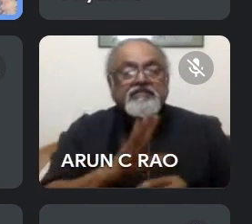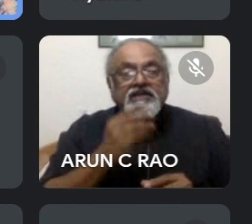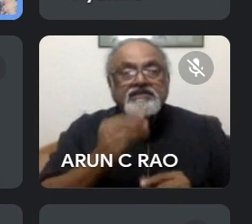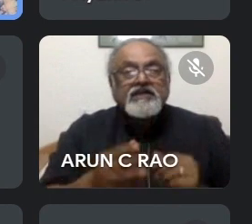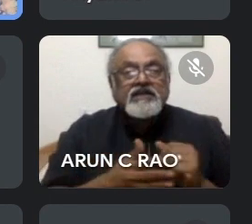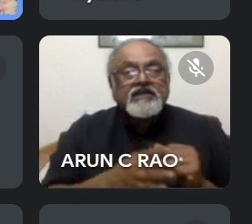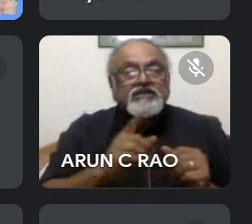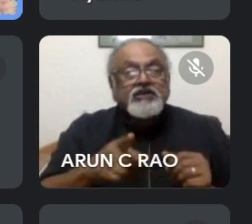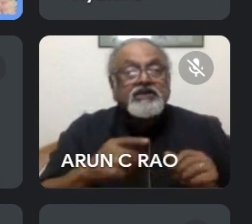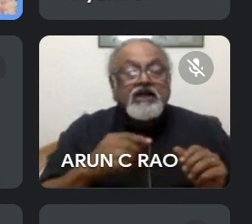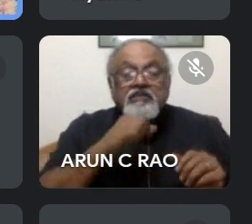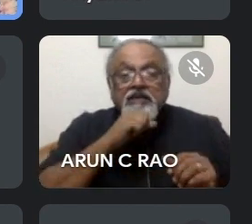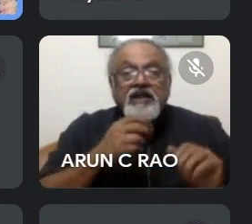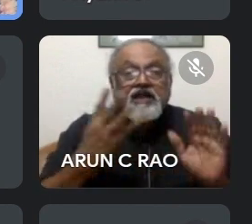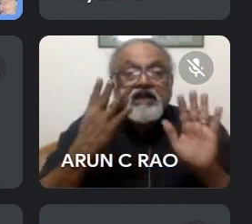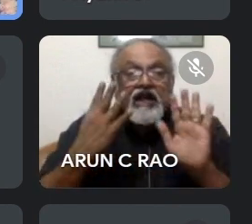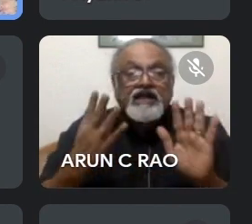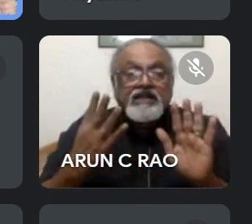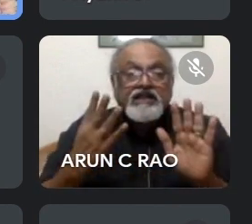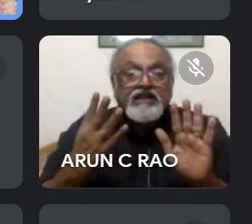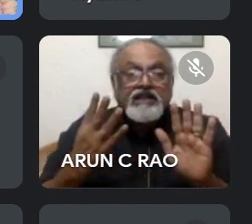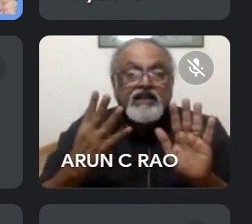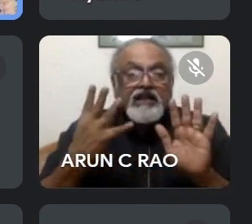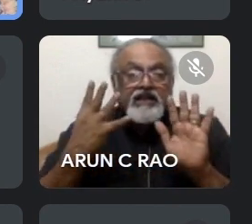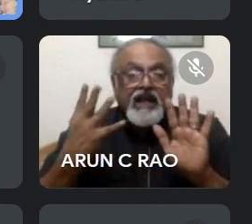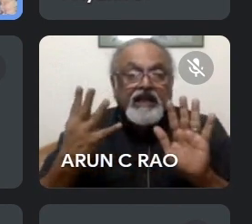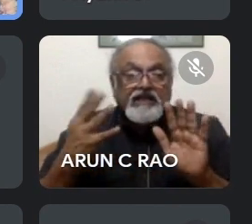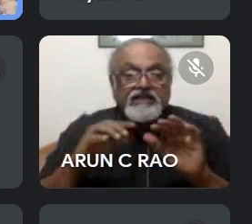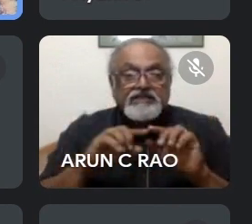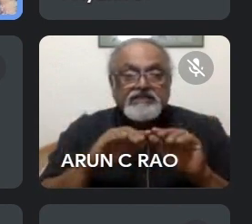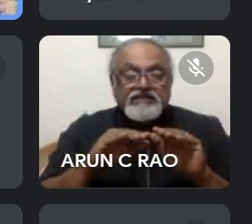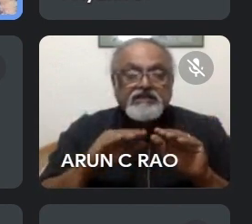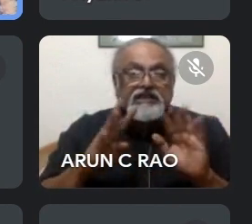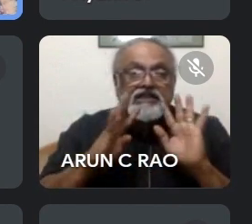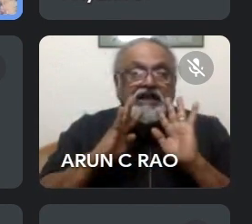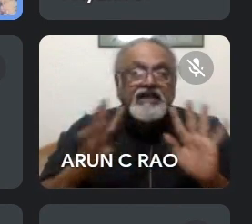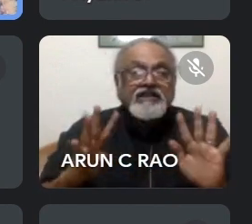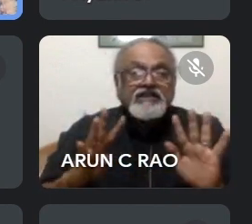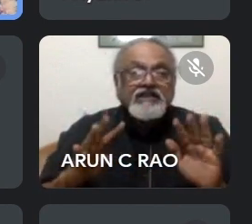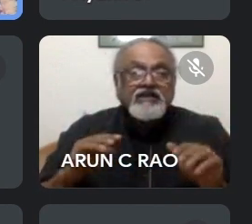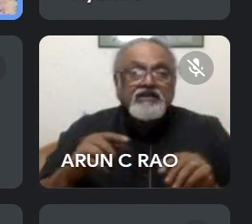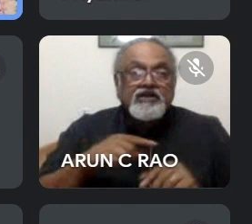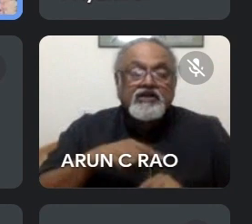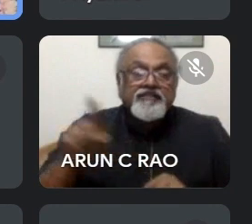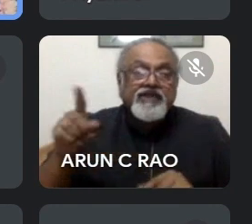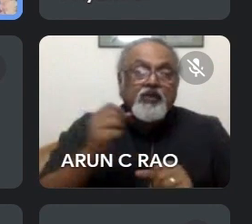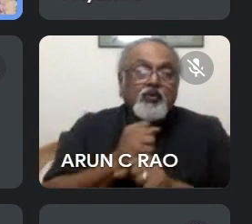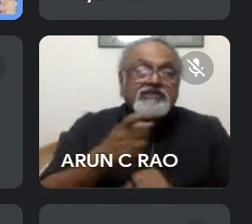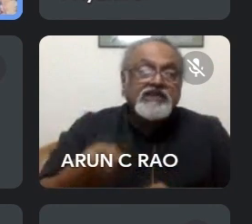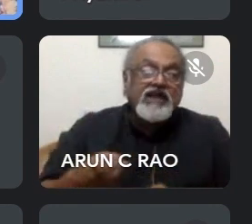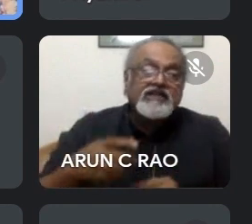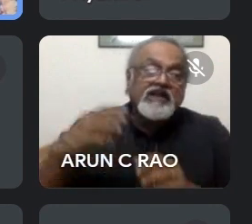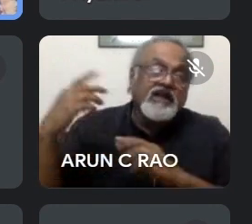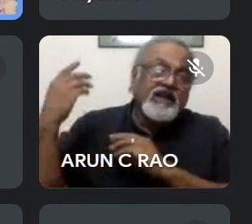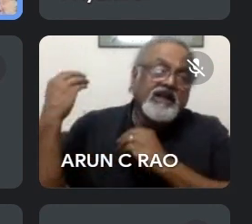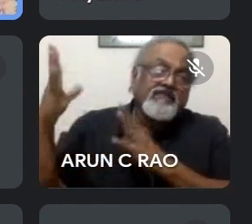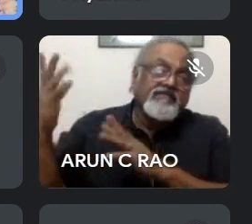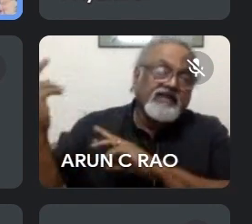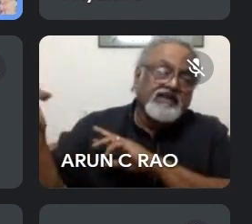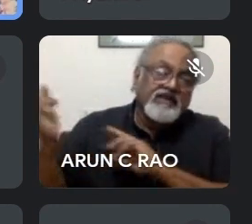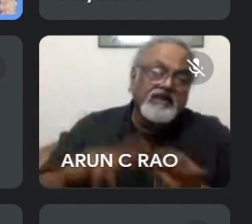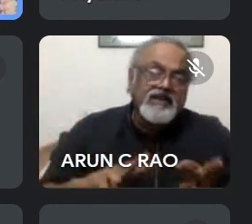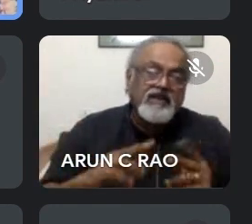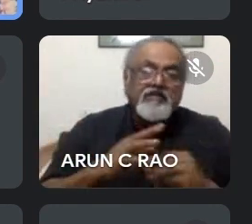my ninth grade when my dad came back from Gujarat, because he can't really take so many leaves. So he came back from Gujarat, and then he